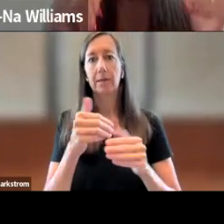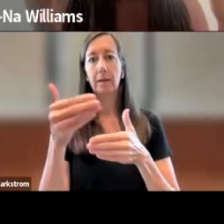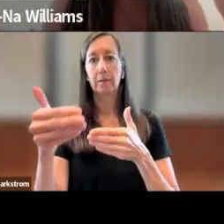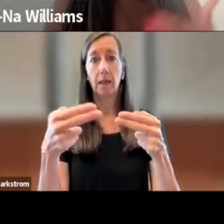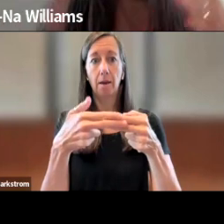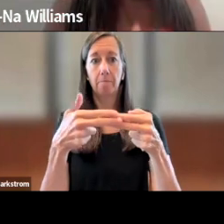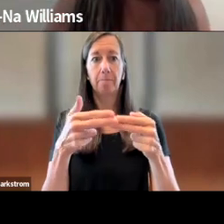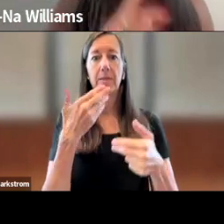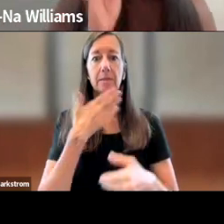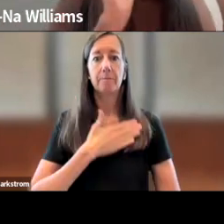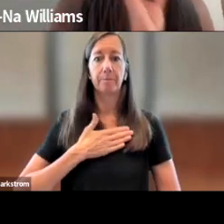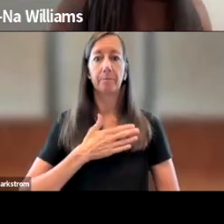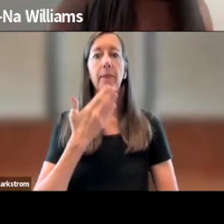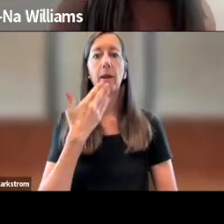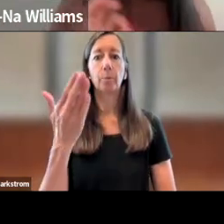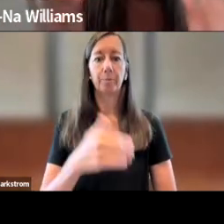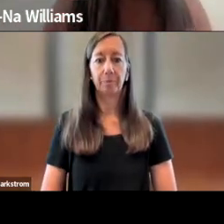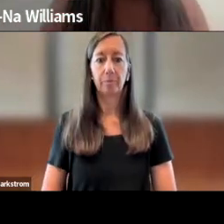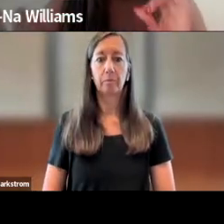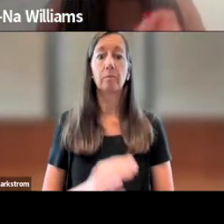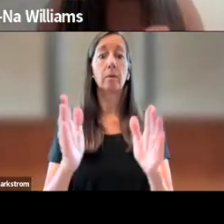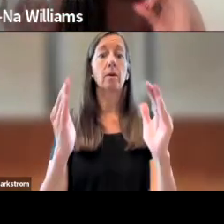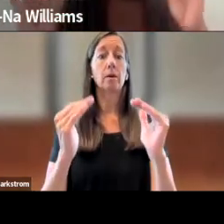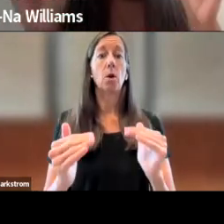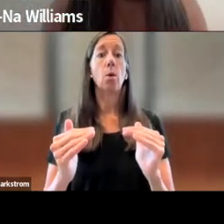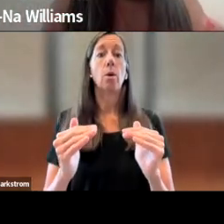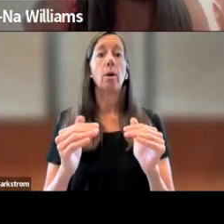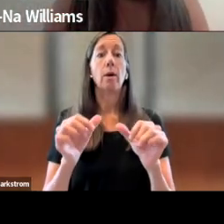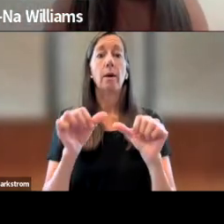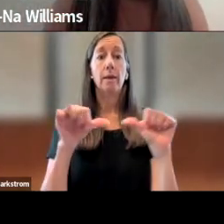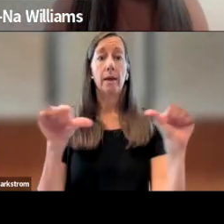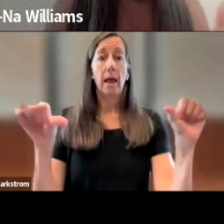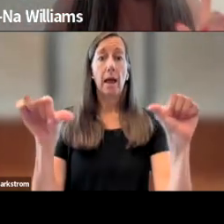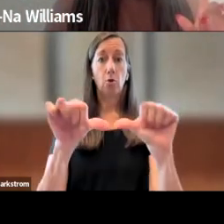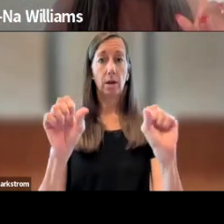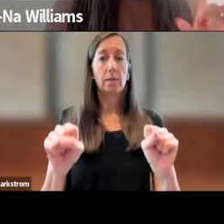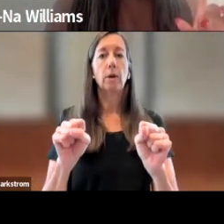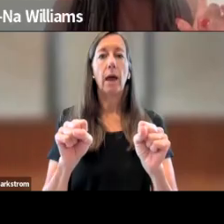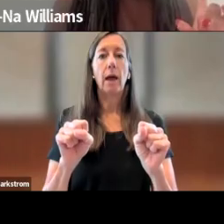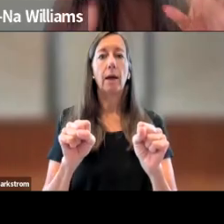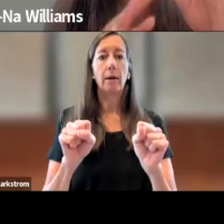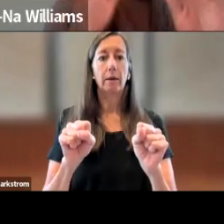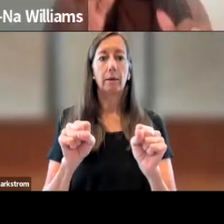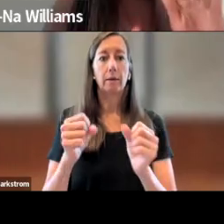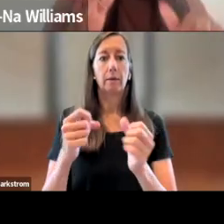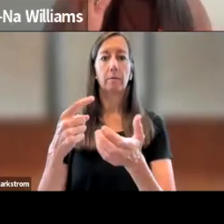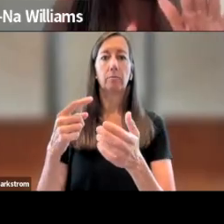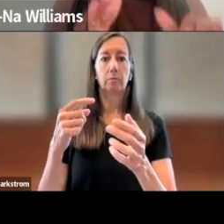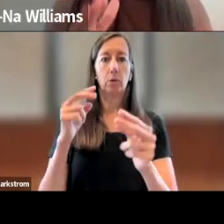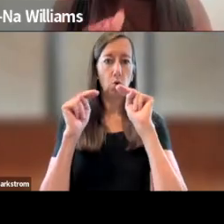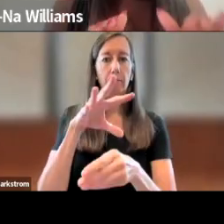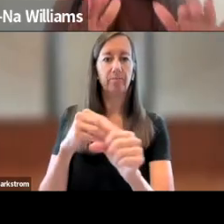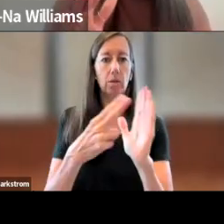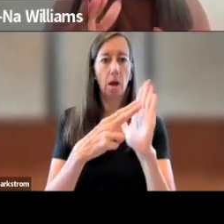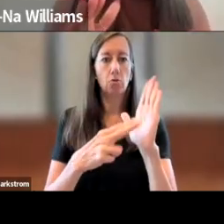Okay, so the areas of negotiating within this contract, the one that I have provided for you. So these are the